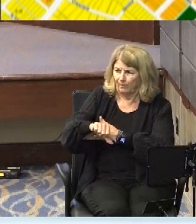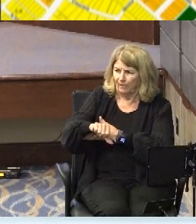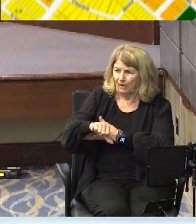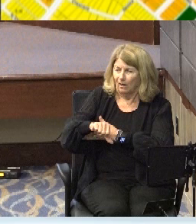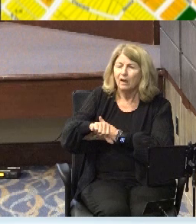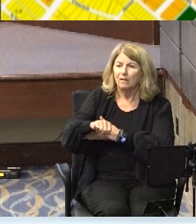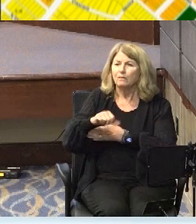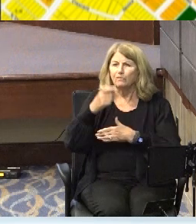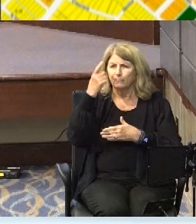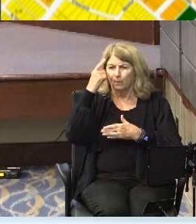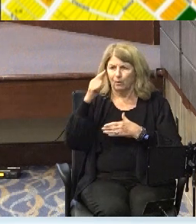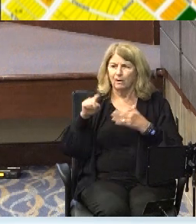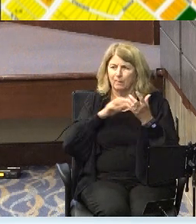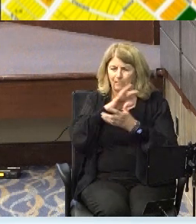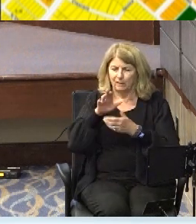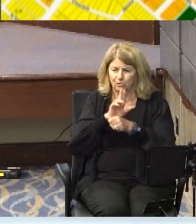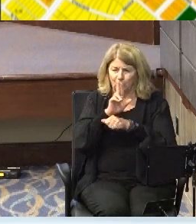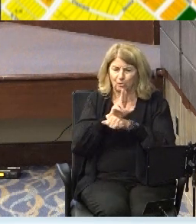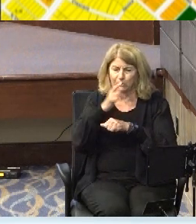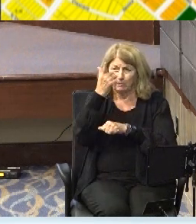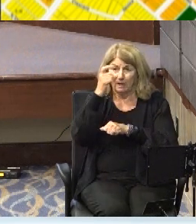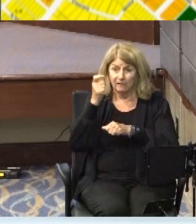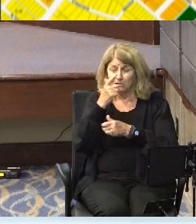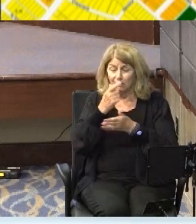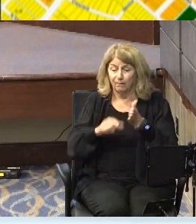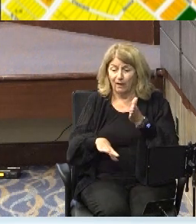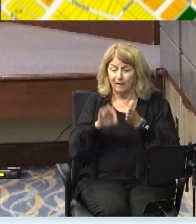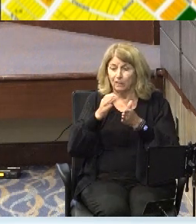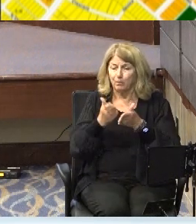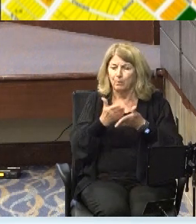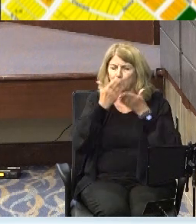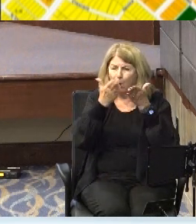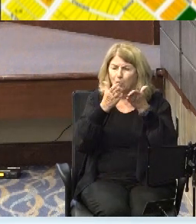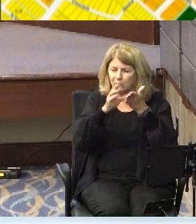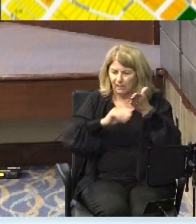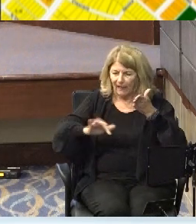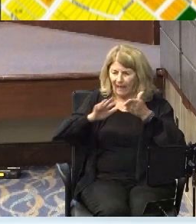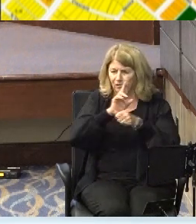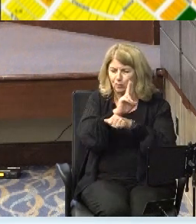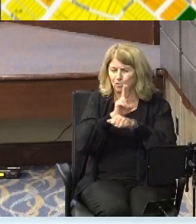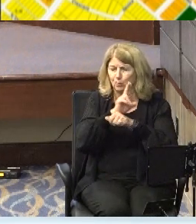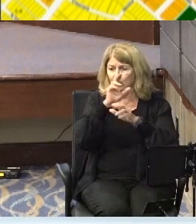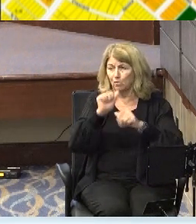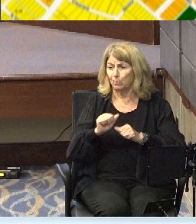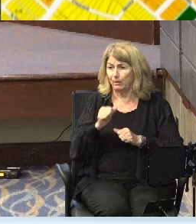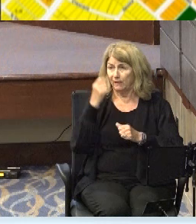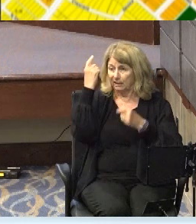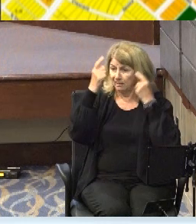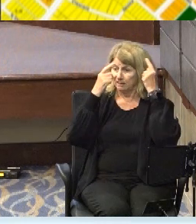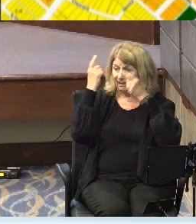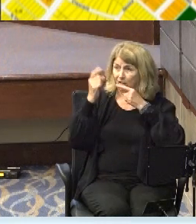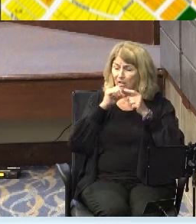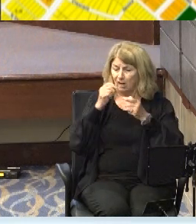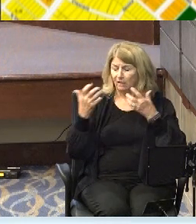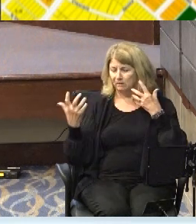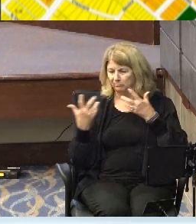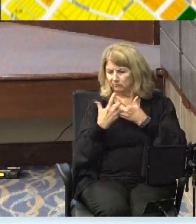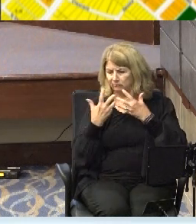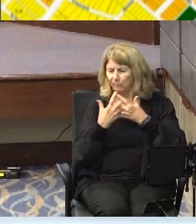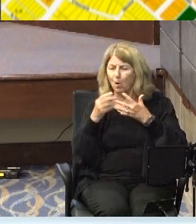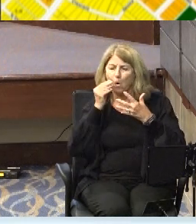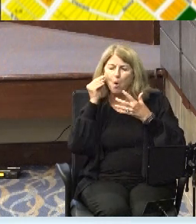flex based on the following findings. One, the proposed land use could be considered incompatible with the existing low-density residential